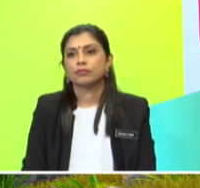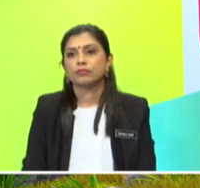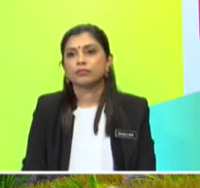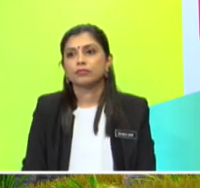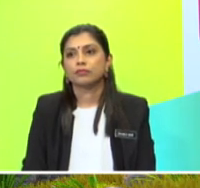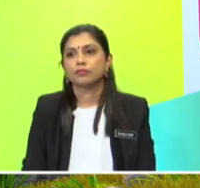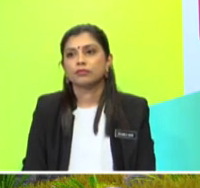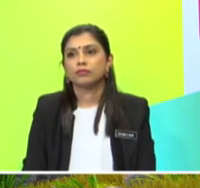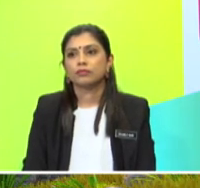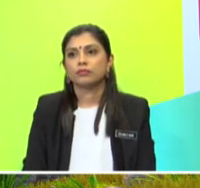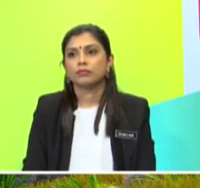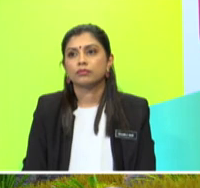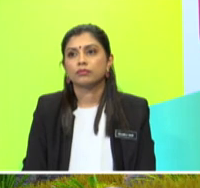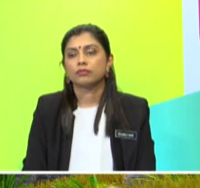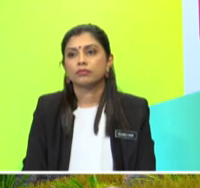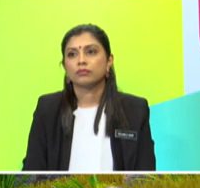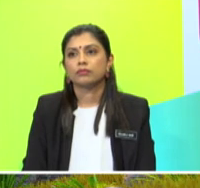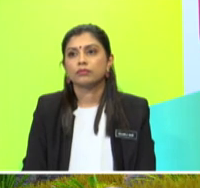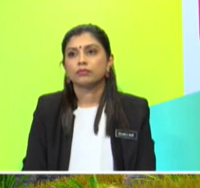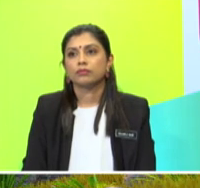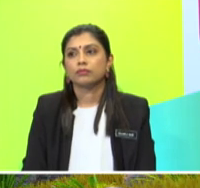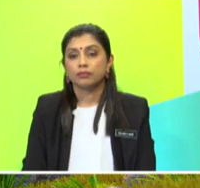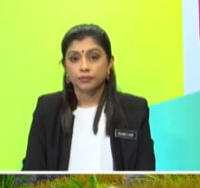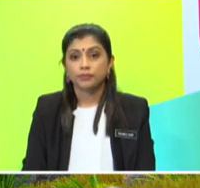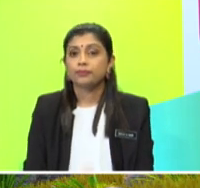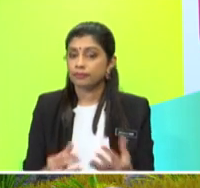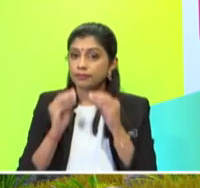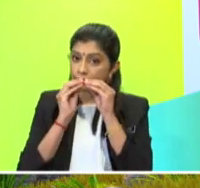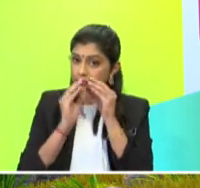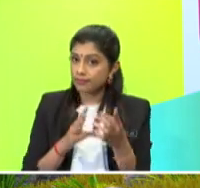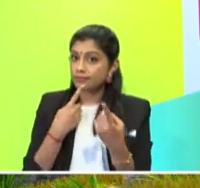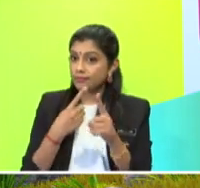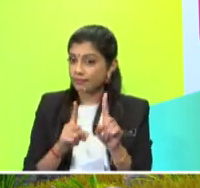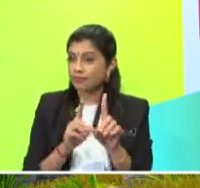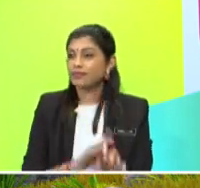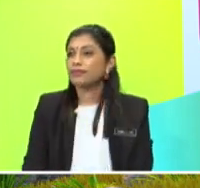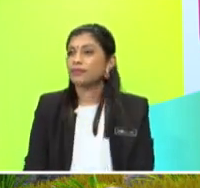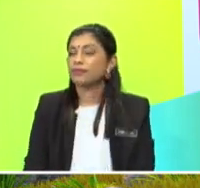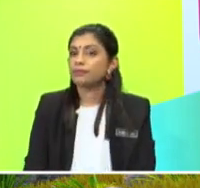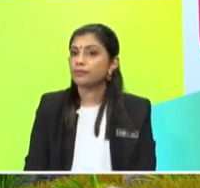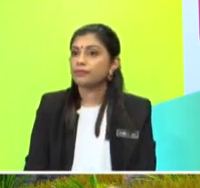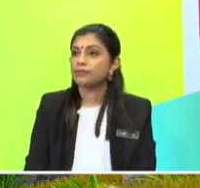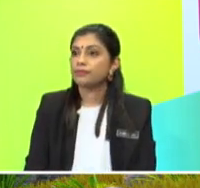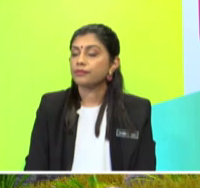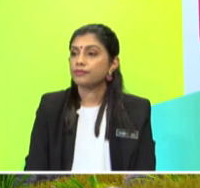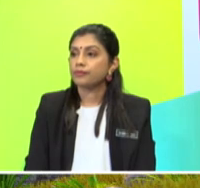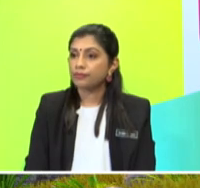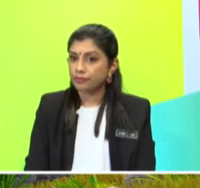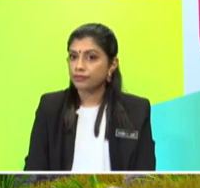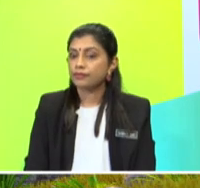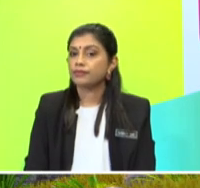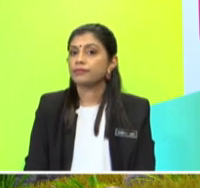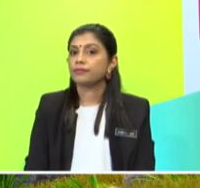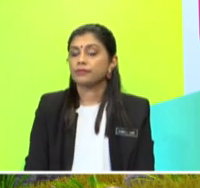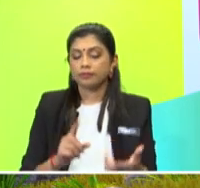I think they're facing some technical difficulties. How would you answer that? Okay, so thank you, Sean. Mm-hmm. Now, when you construct the second